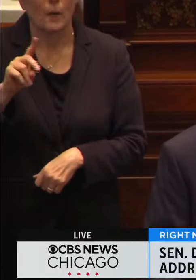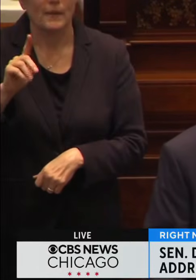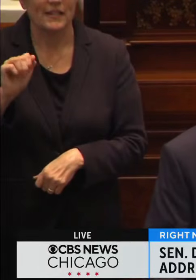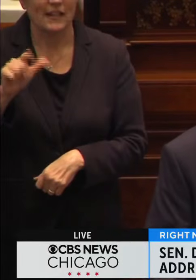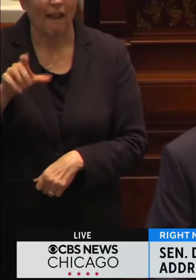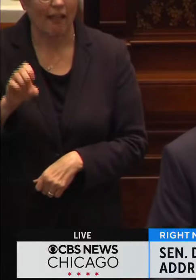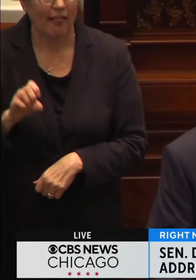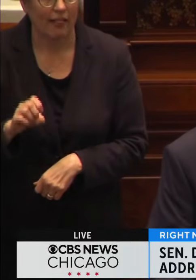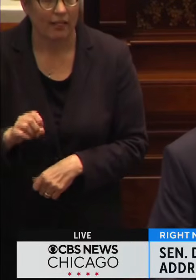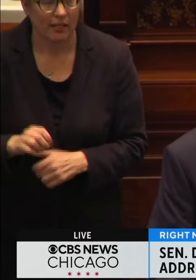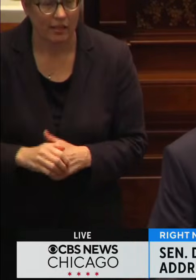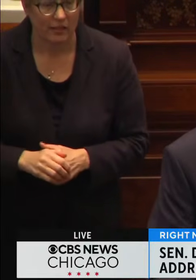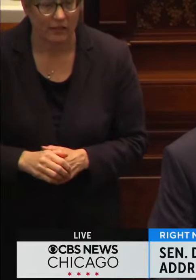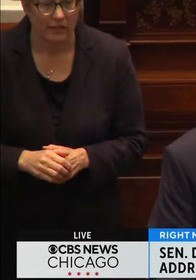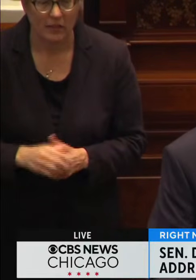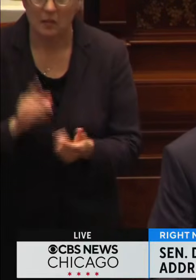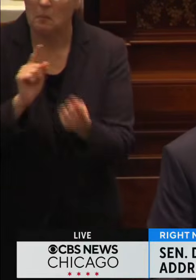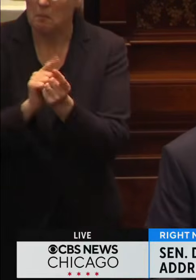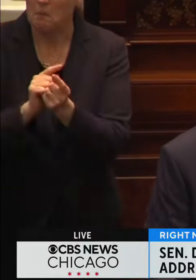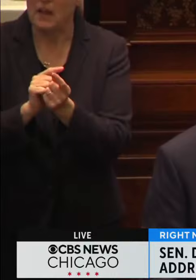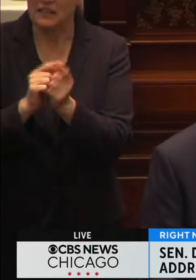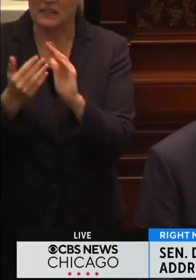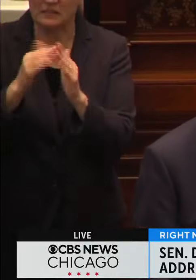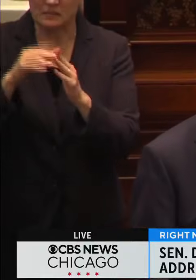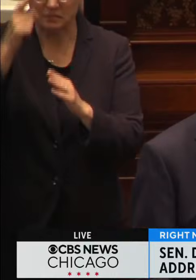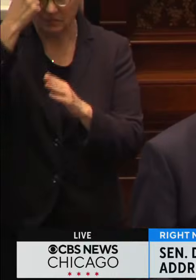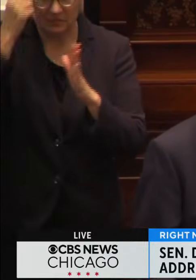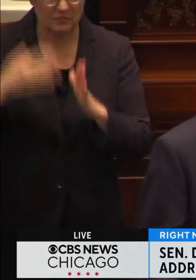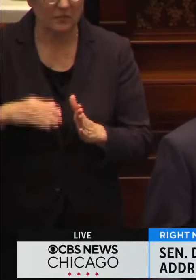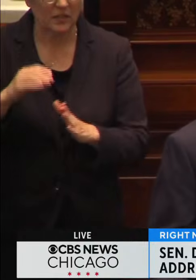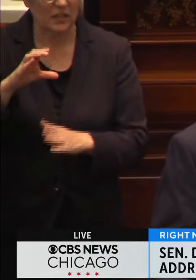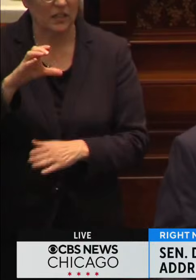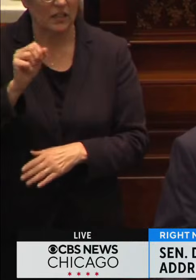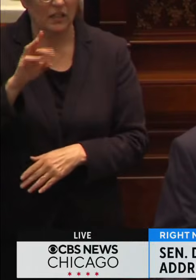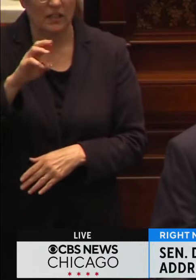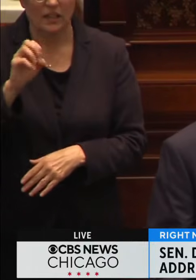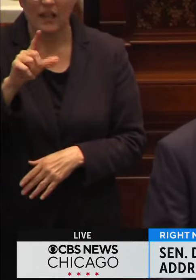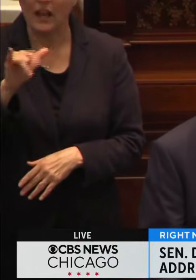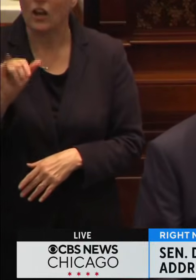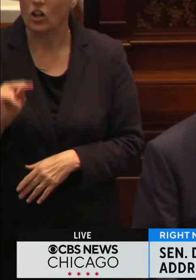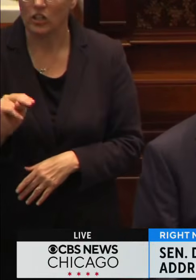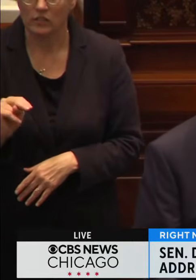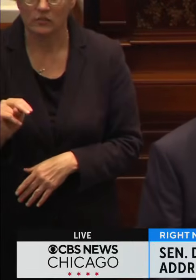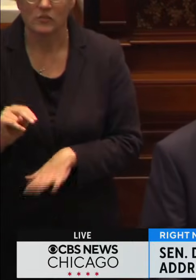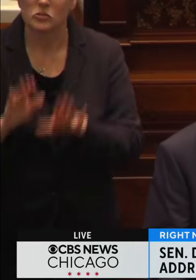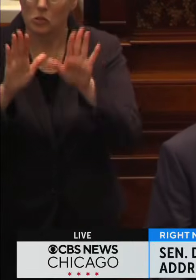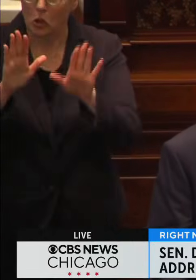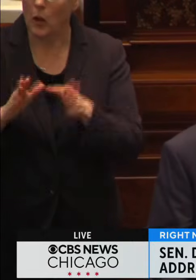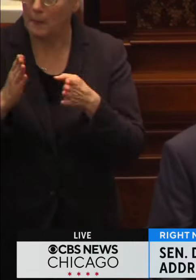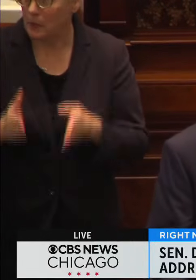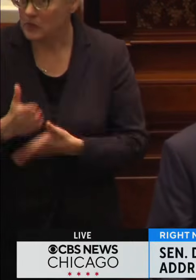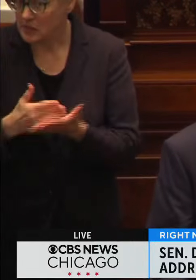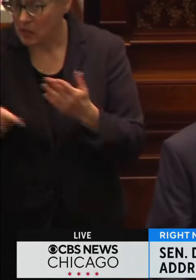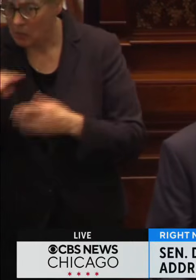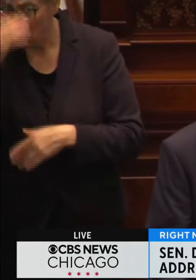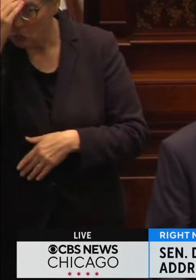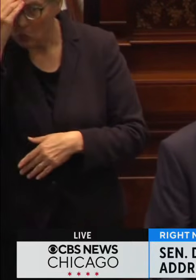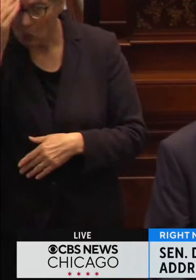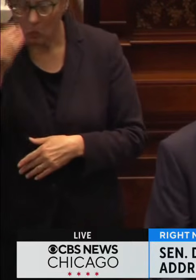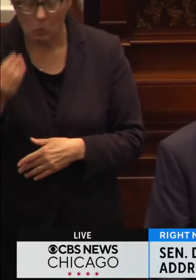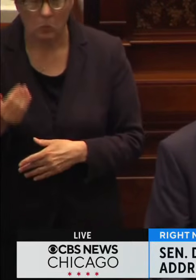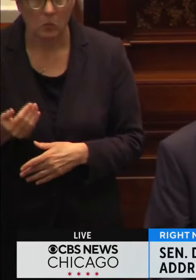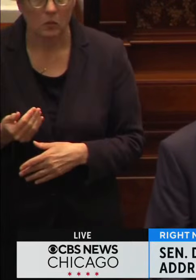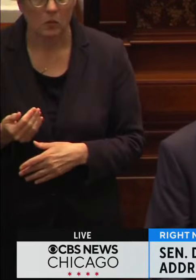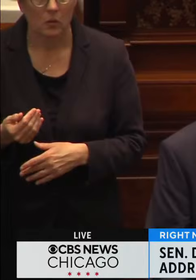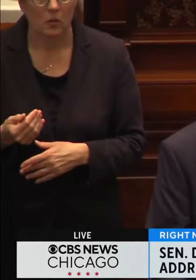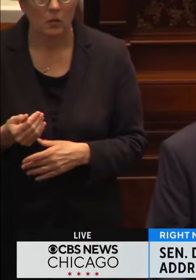new mayor of Carbondale, Carolyn Harvey. Carolyn is a great person. Some of you know her. She was